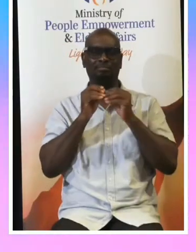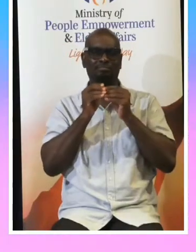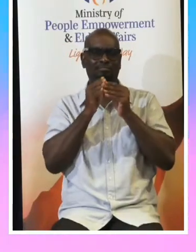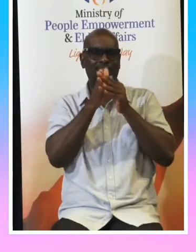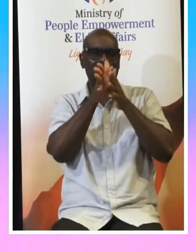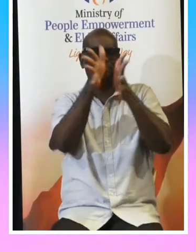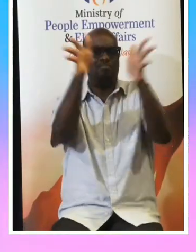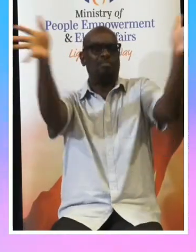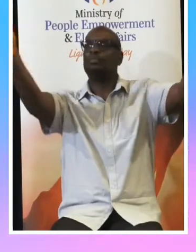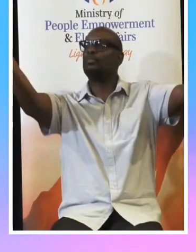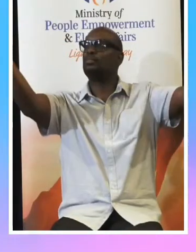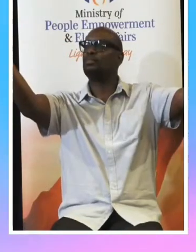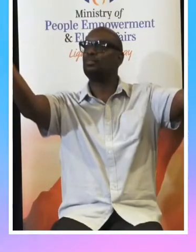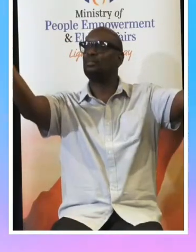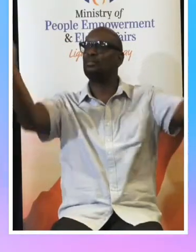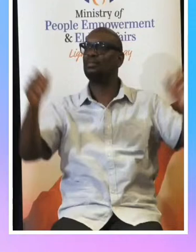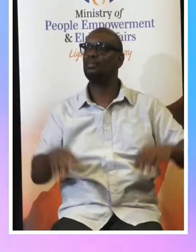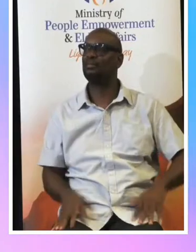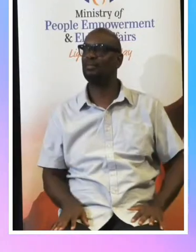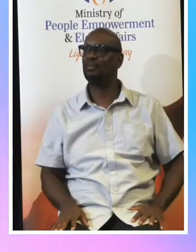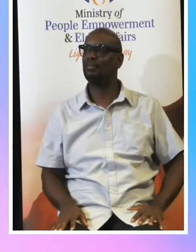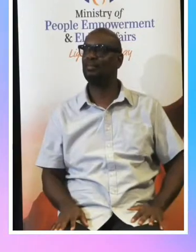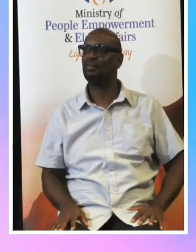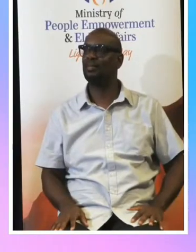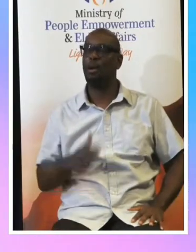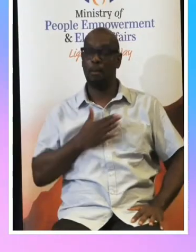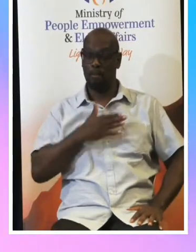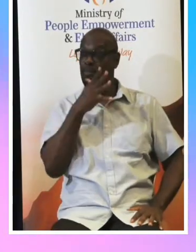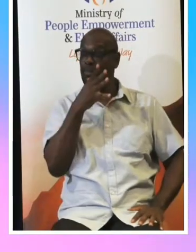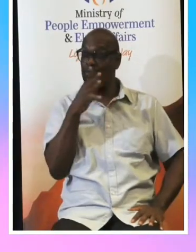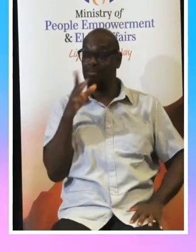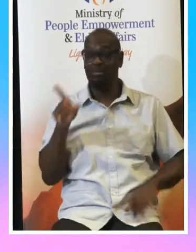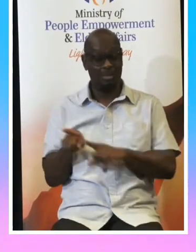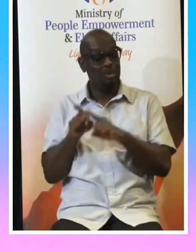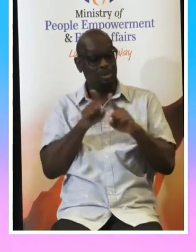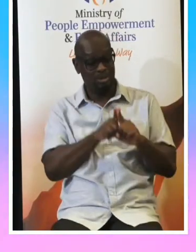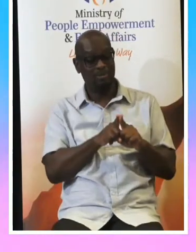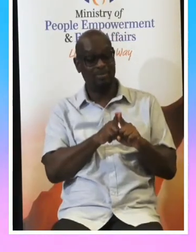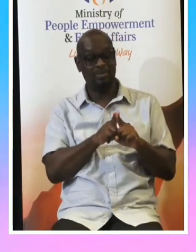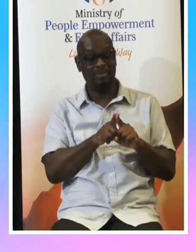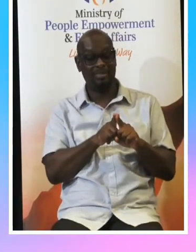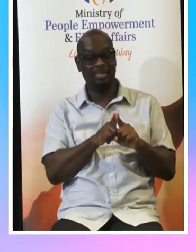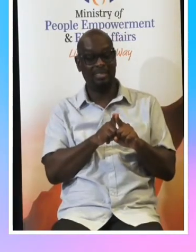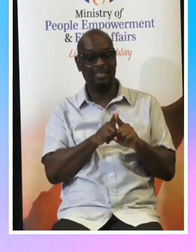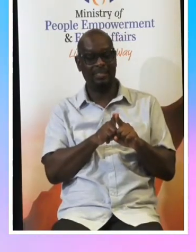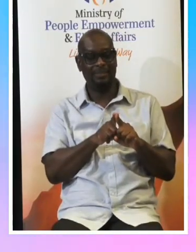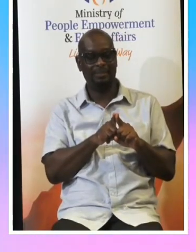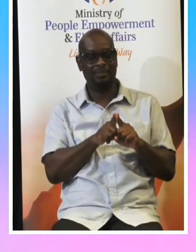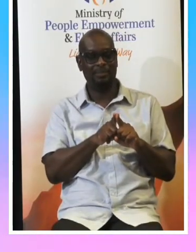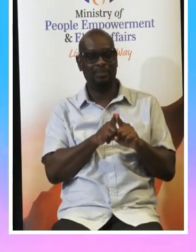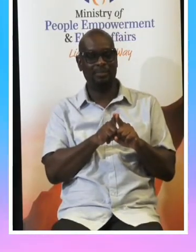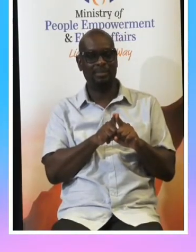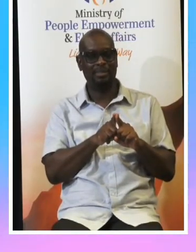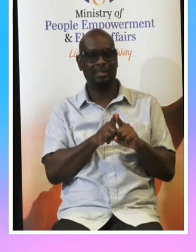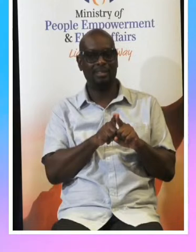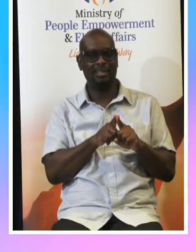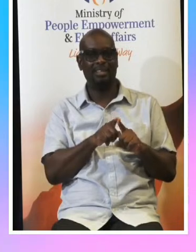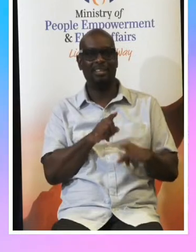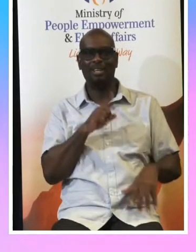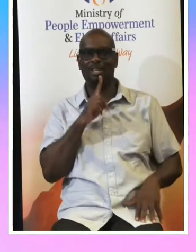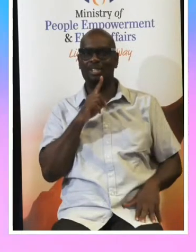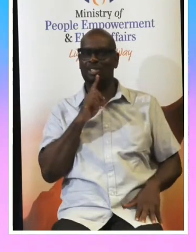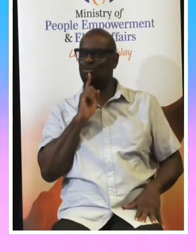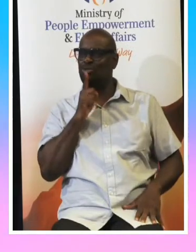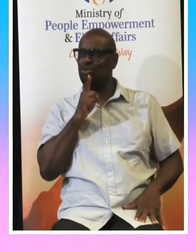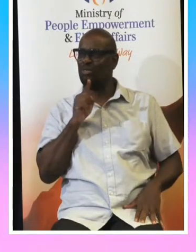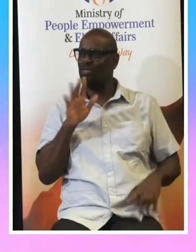On the other hand, my mother is also one in the defense. She's fearless in the